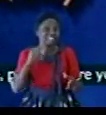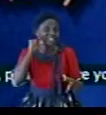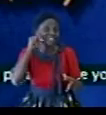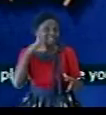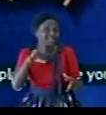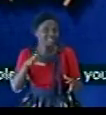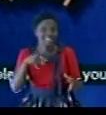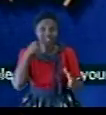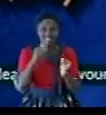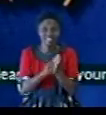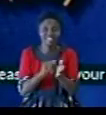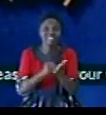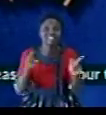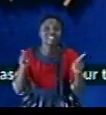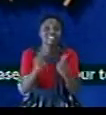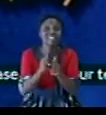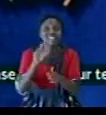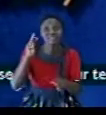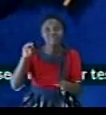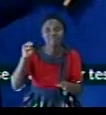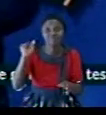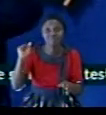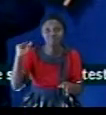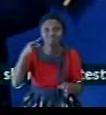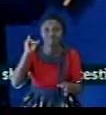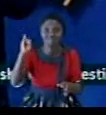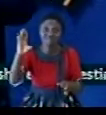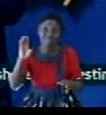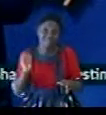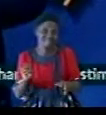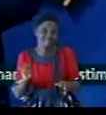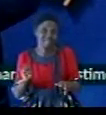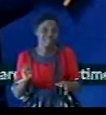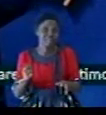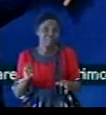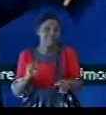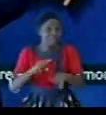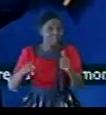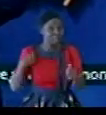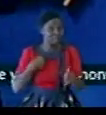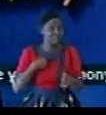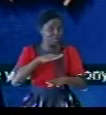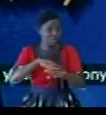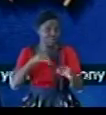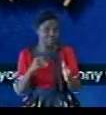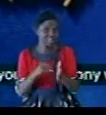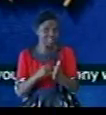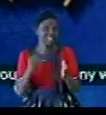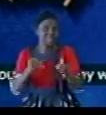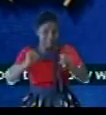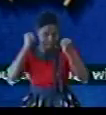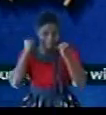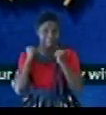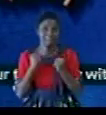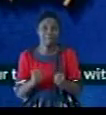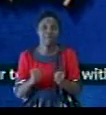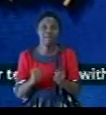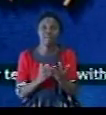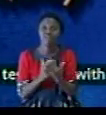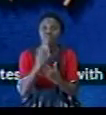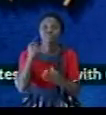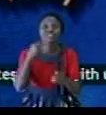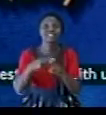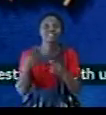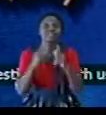power. She called it like a magic. We call it power. Triumphant power through the name of the